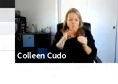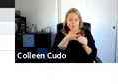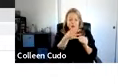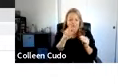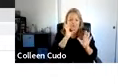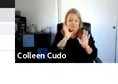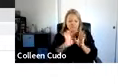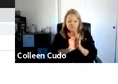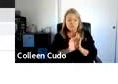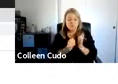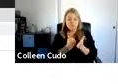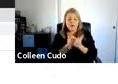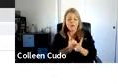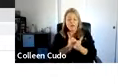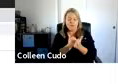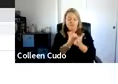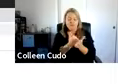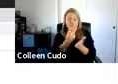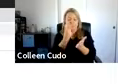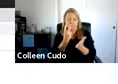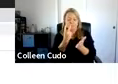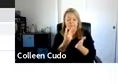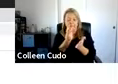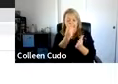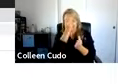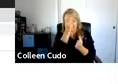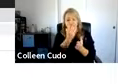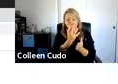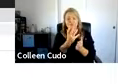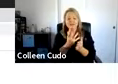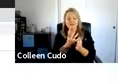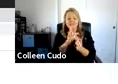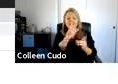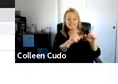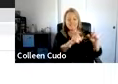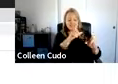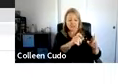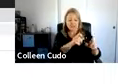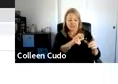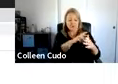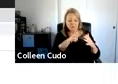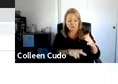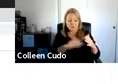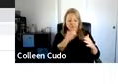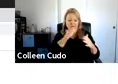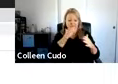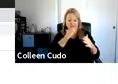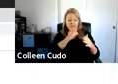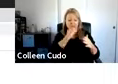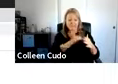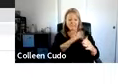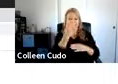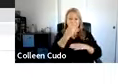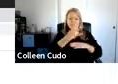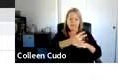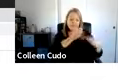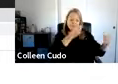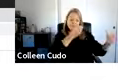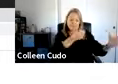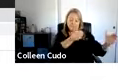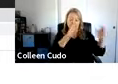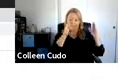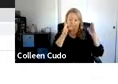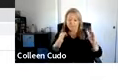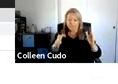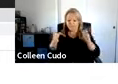to you. This one shows the number of tests resulting by day, a 7-day rolling average in our county, and the